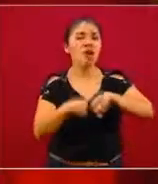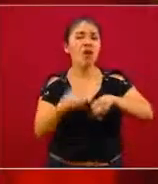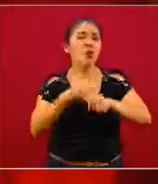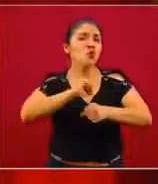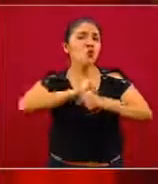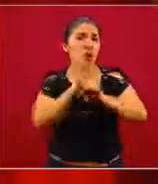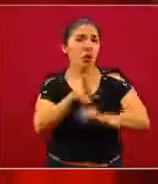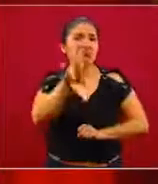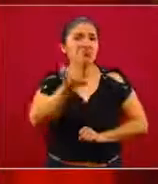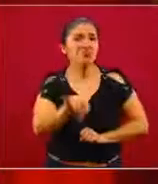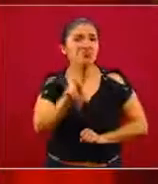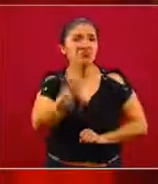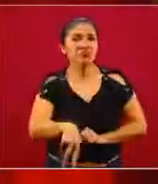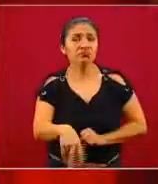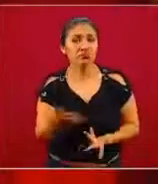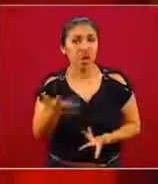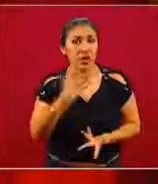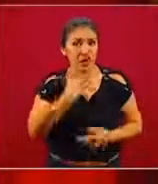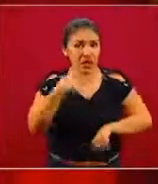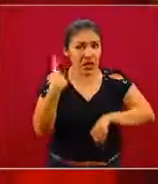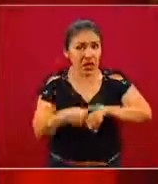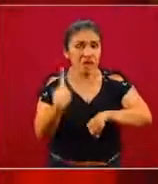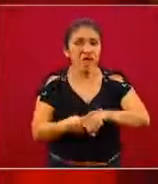Children are getting sick from COVID.